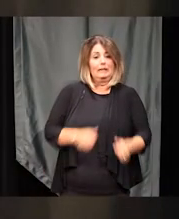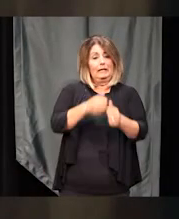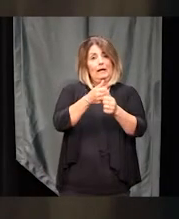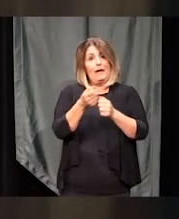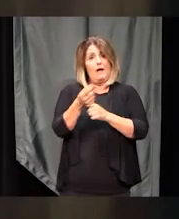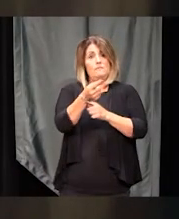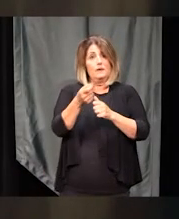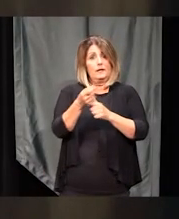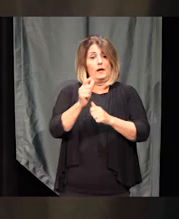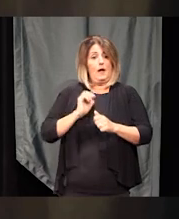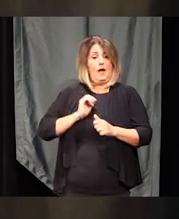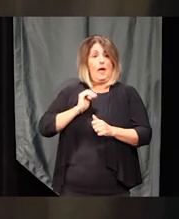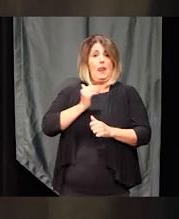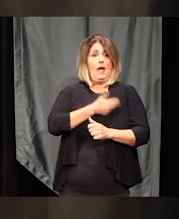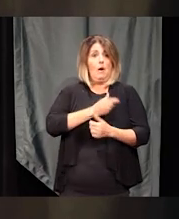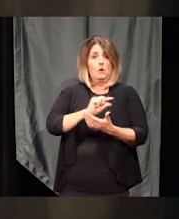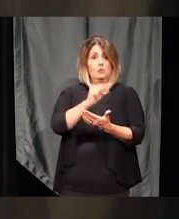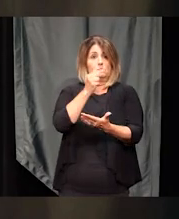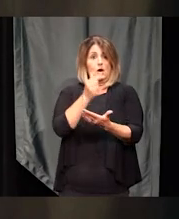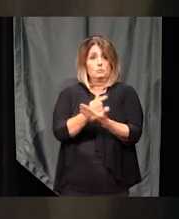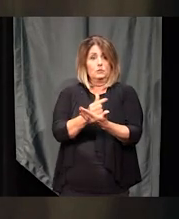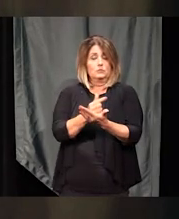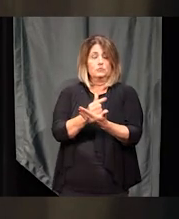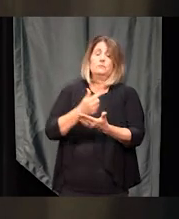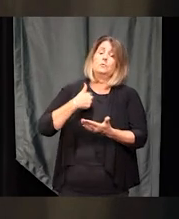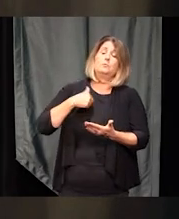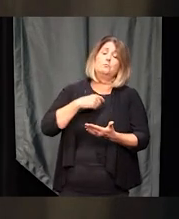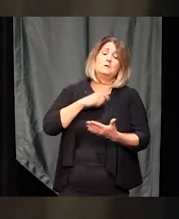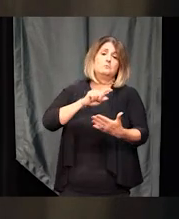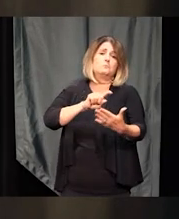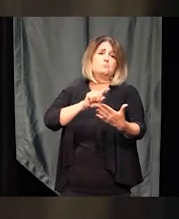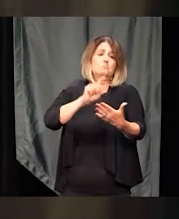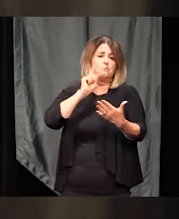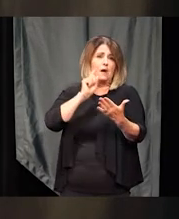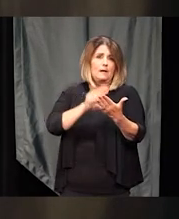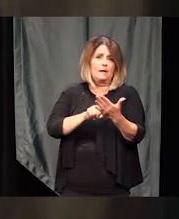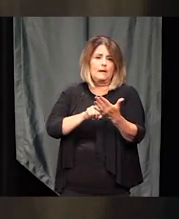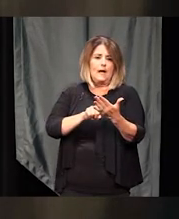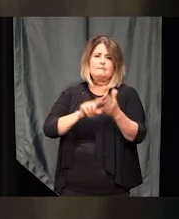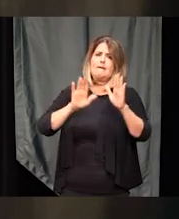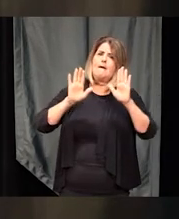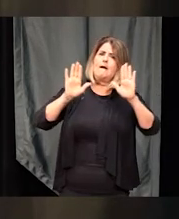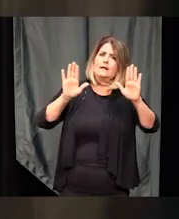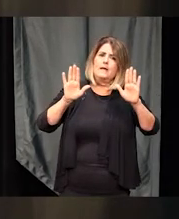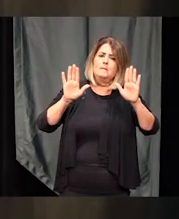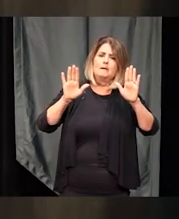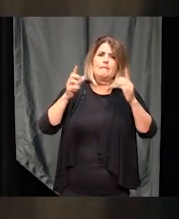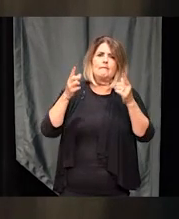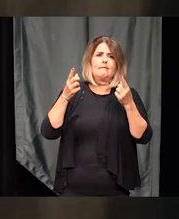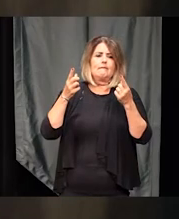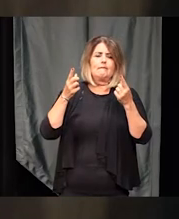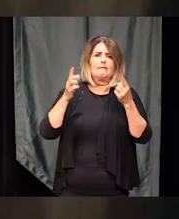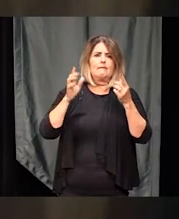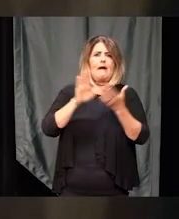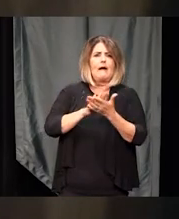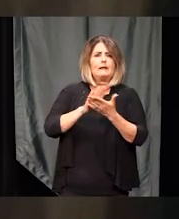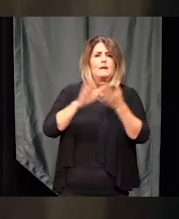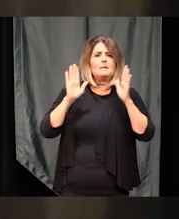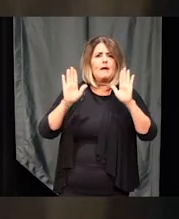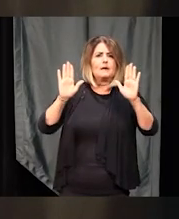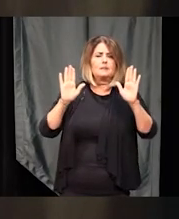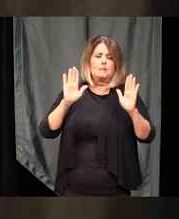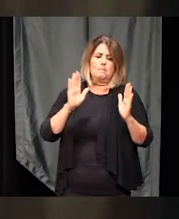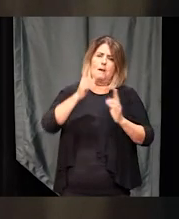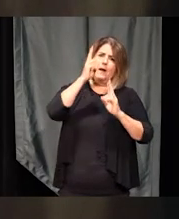Each year at our commencement exercises, we recognize academic excellence by honoring those students